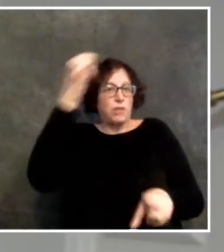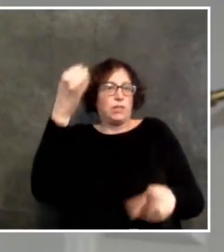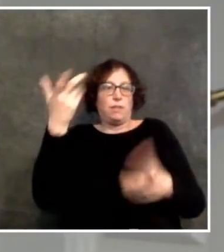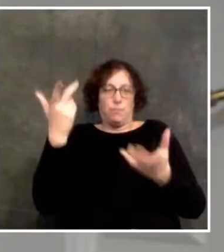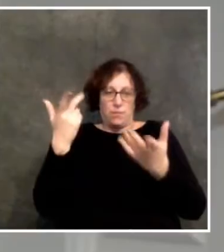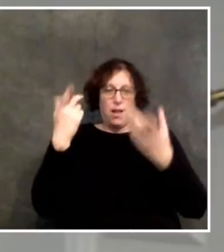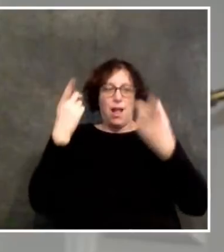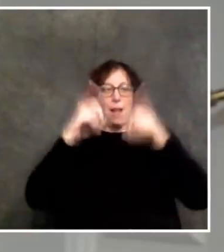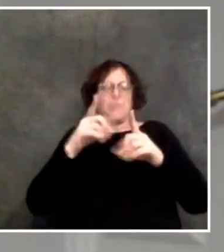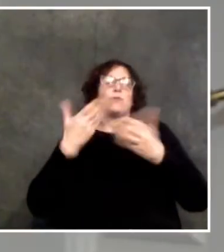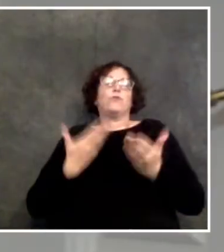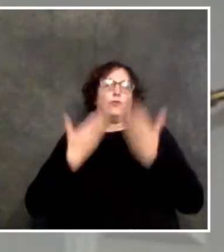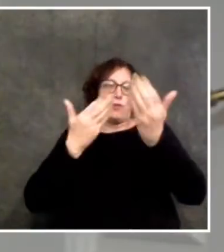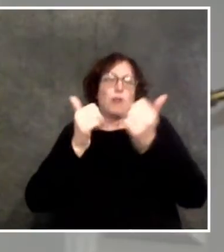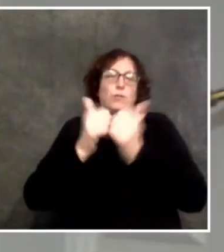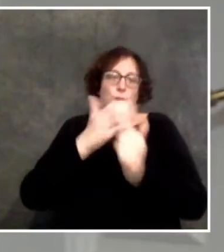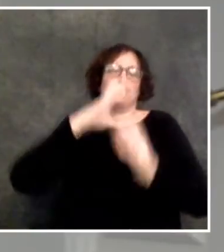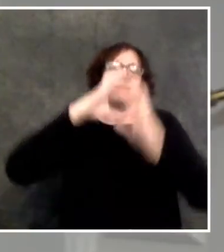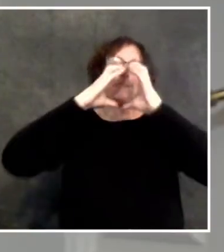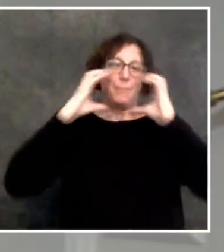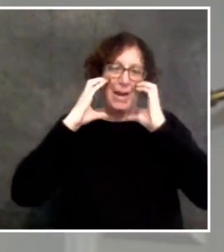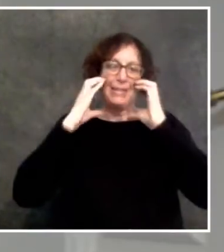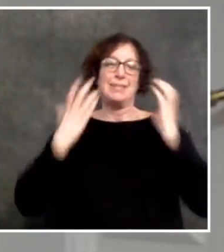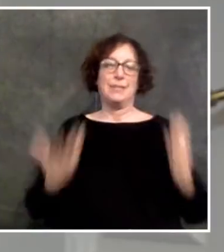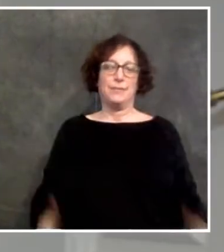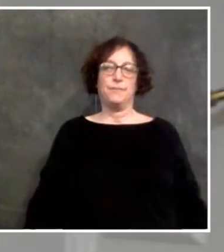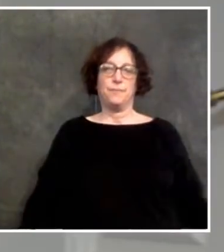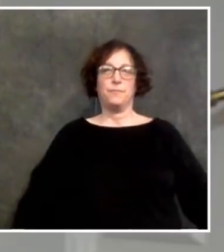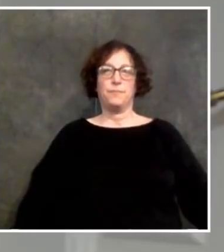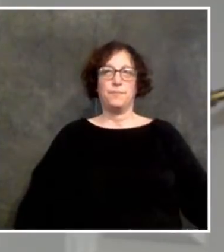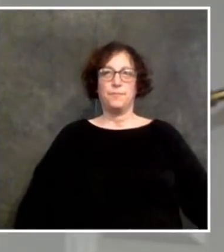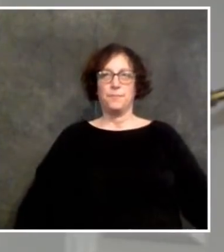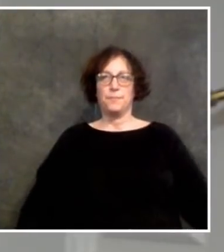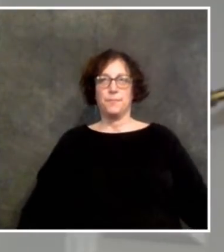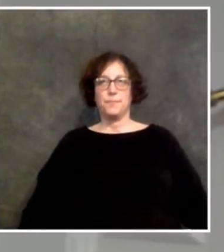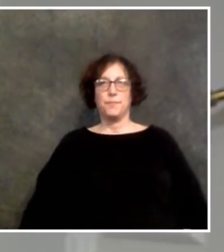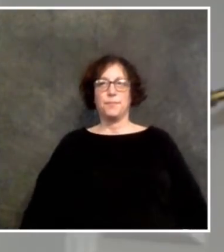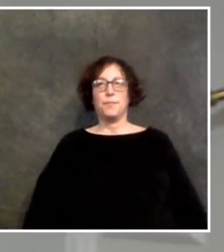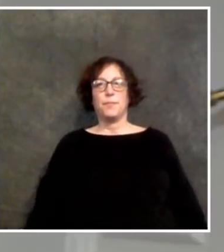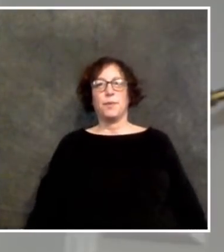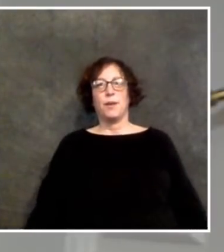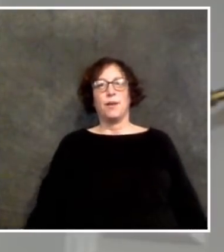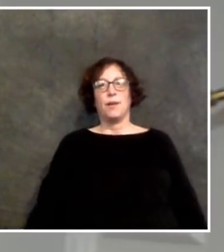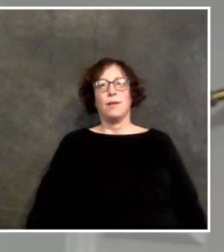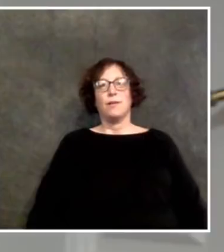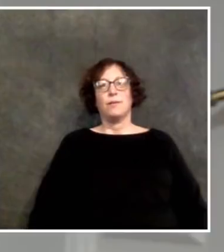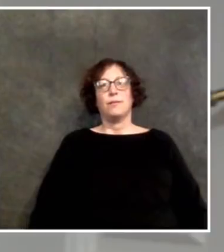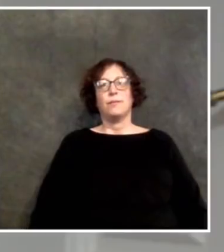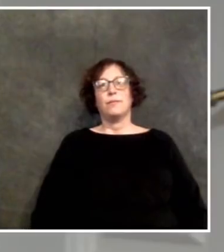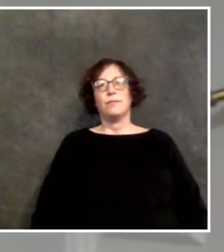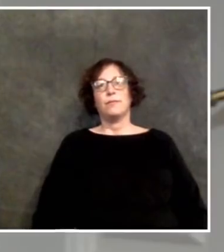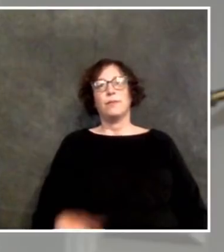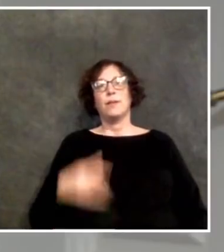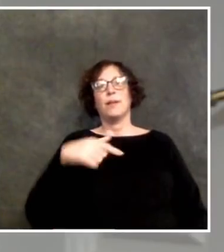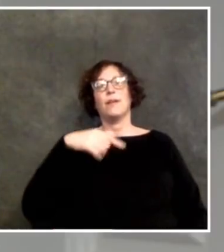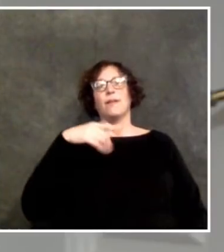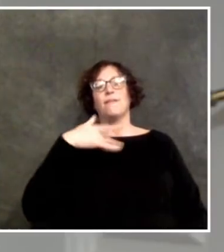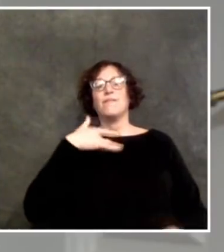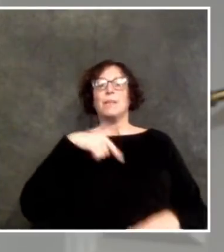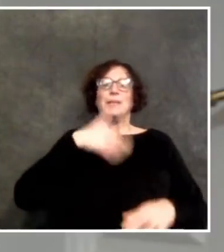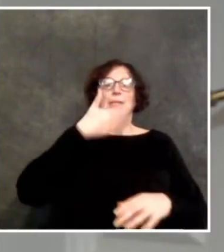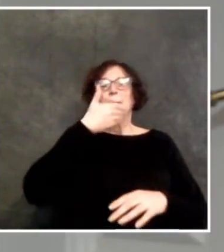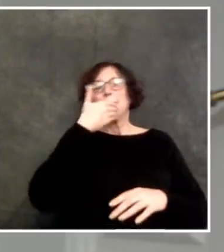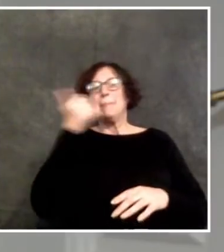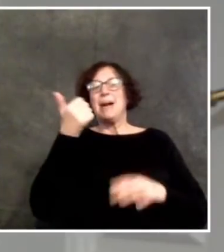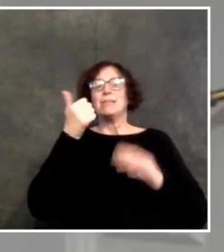with their neighbors, I think will be probably the best way in which we can have an opportunity for this to really take hold